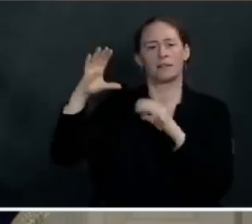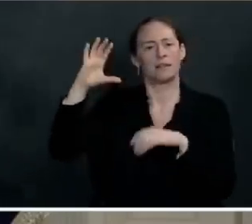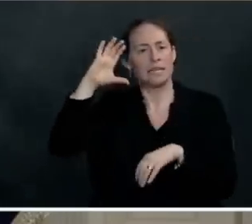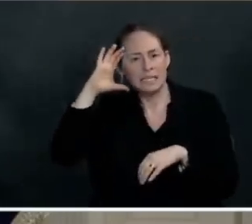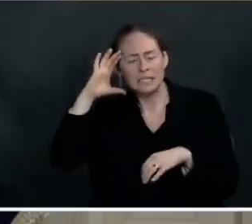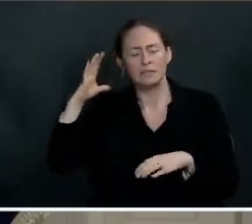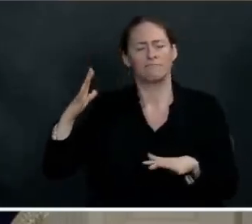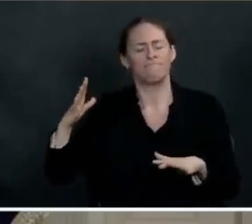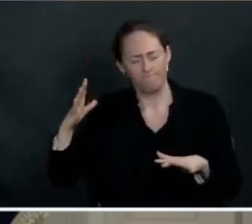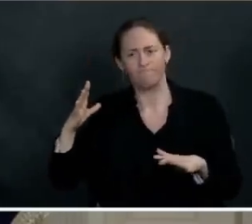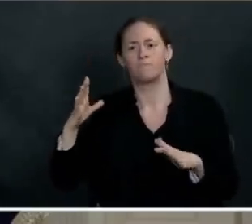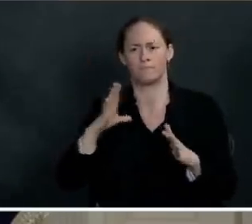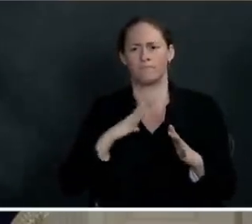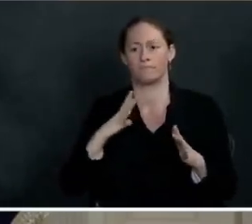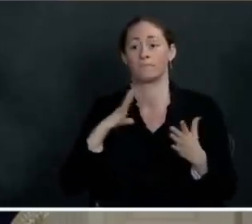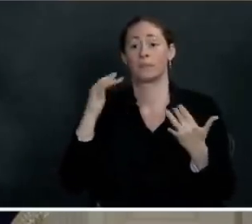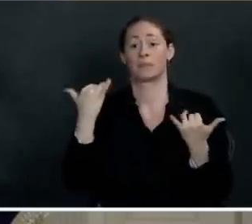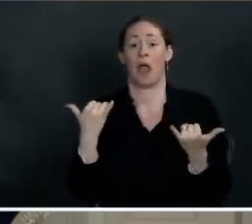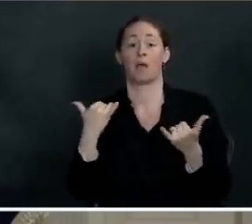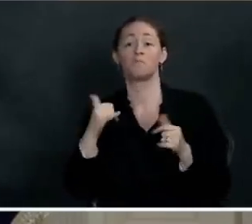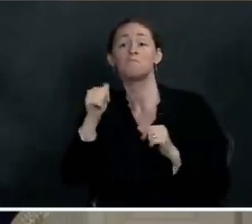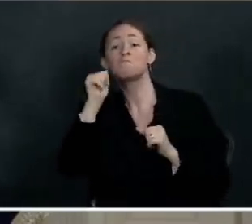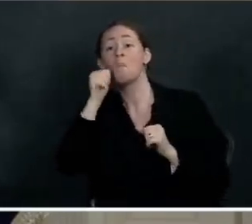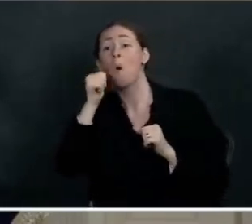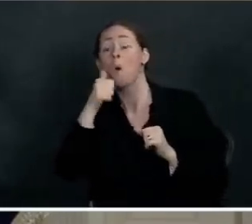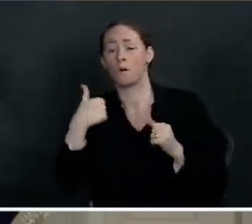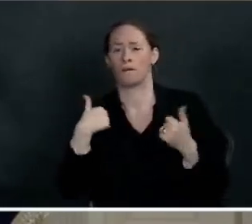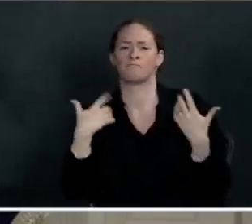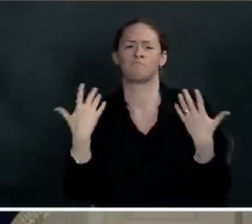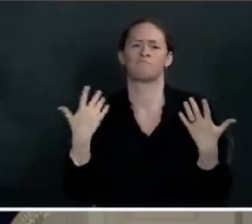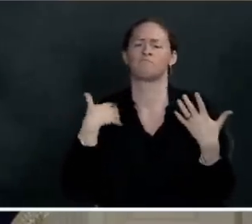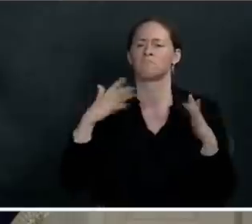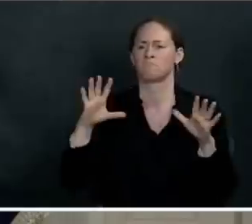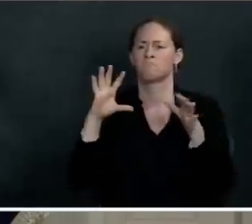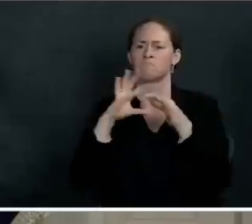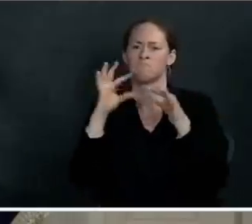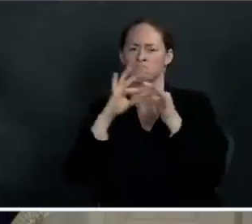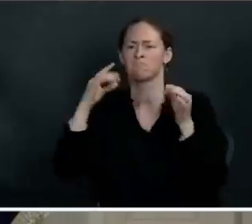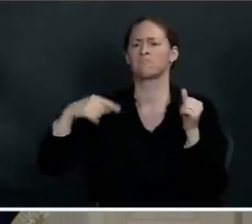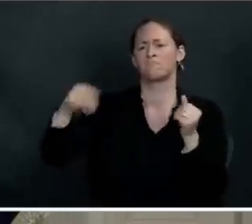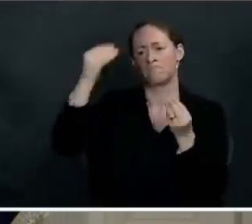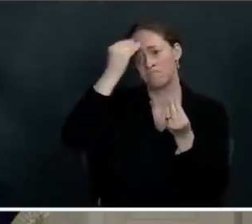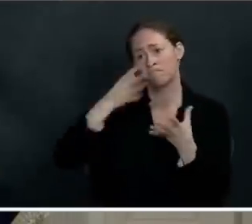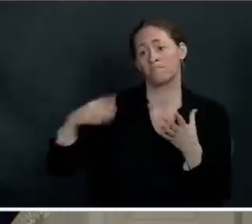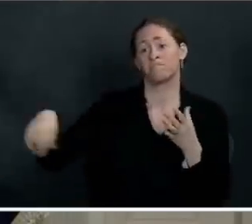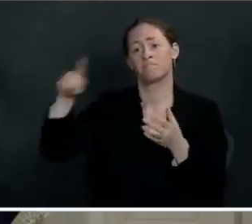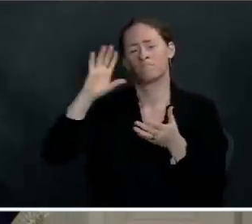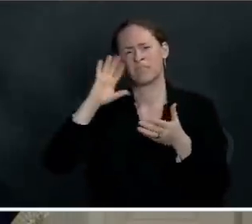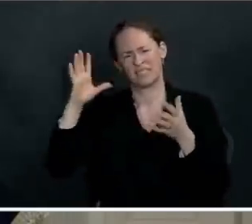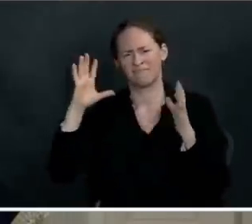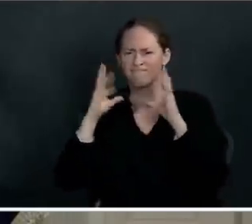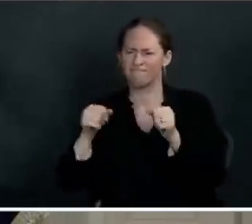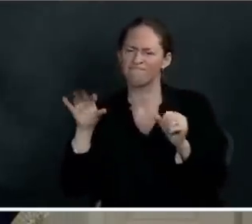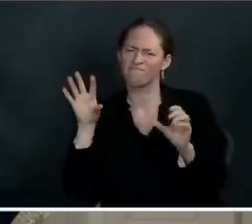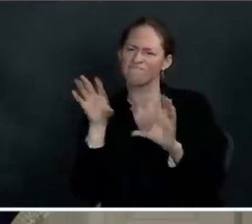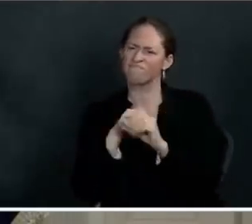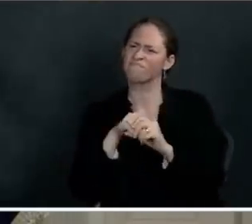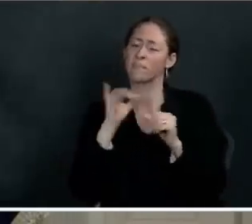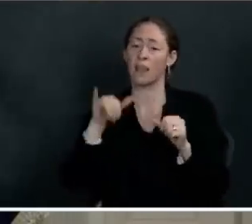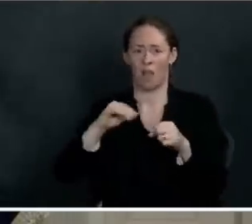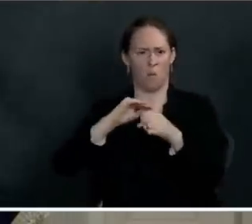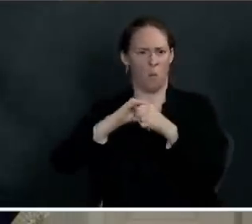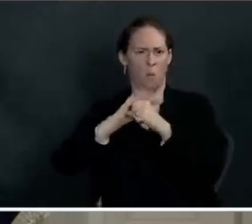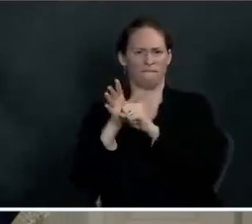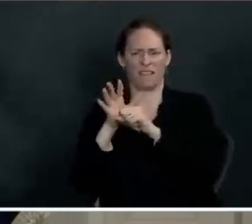said, tomorrow I say to the press, the entire team will be back in the business of my COVID team of answering all